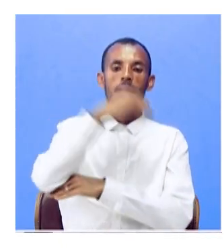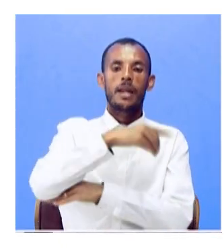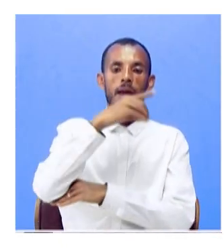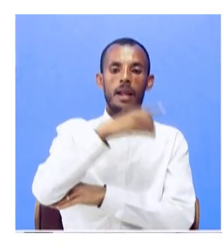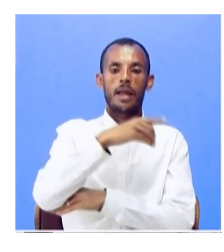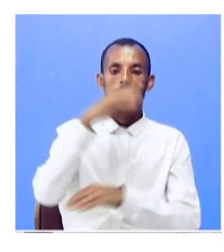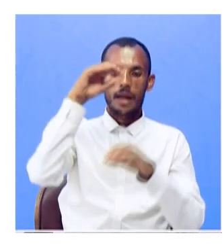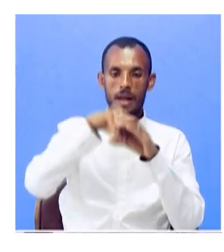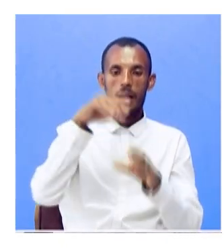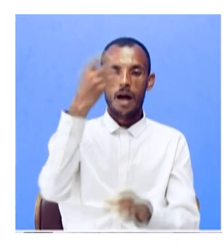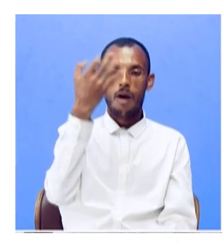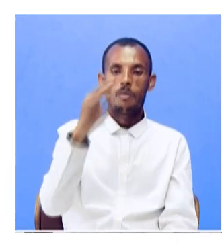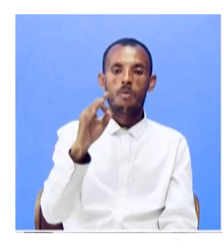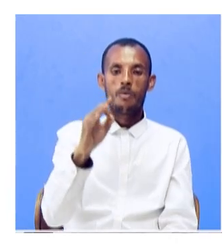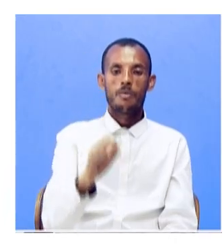of